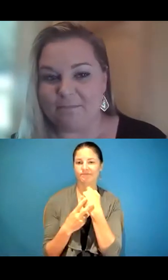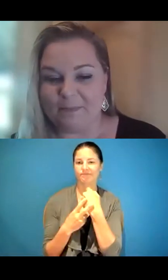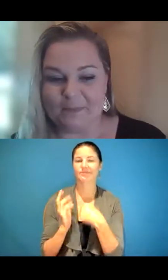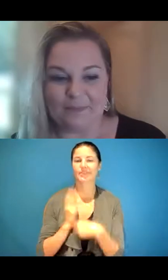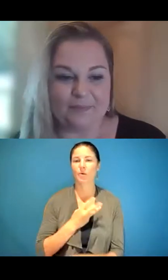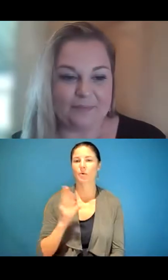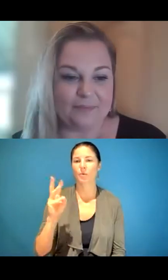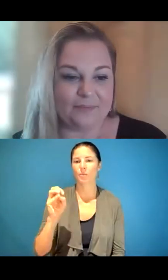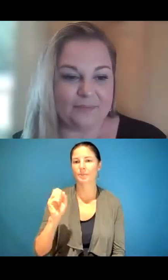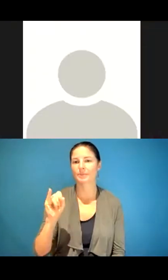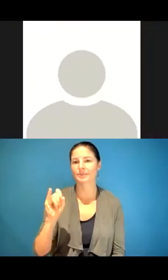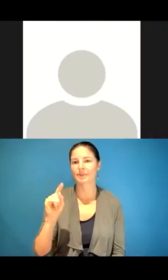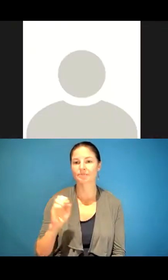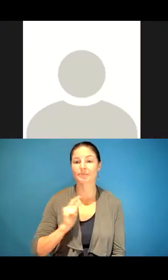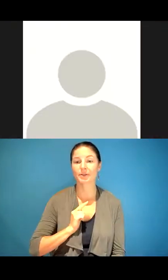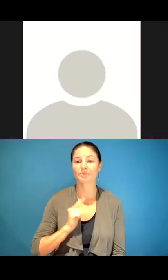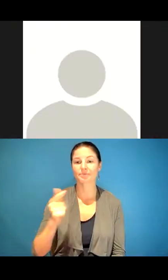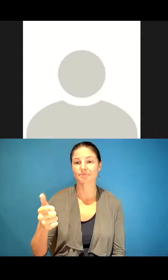Kim.